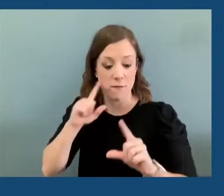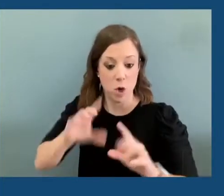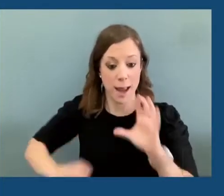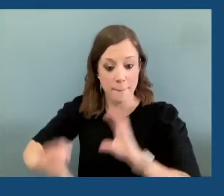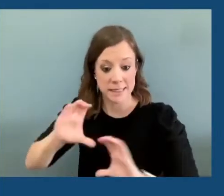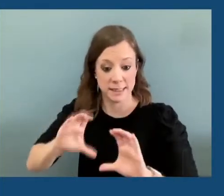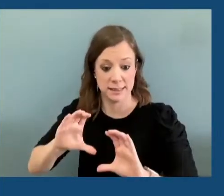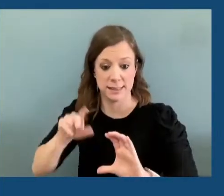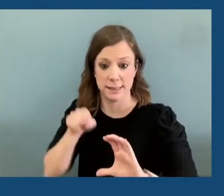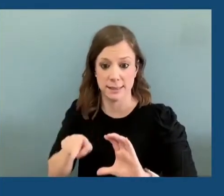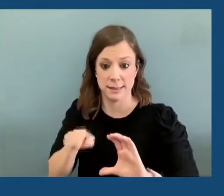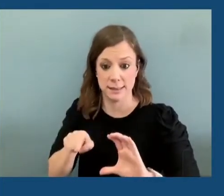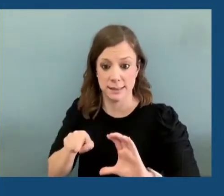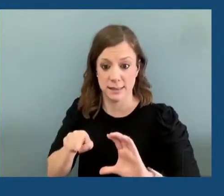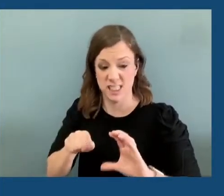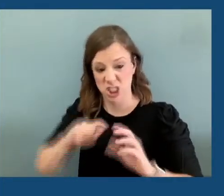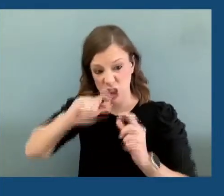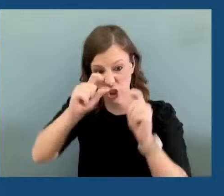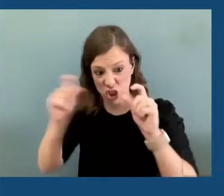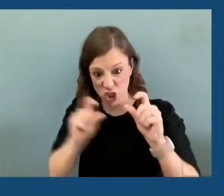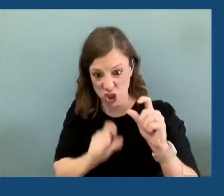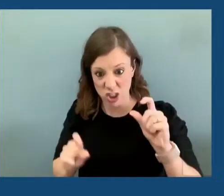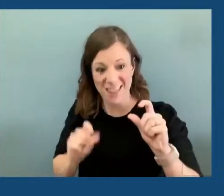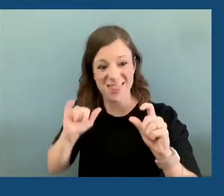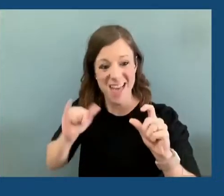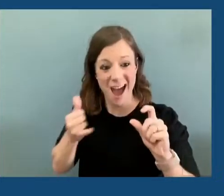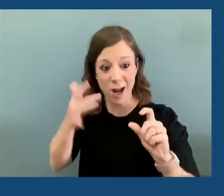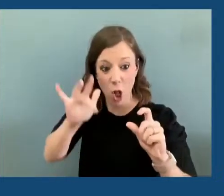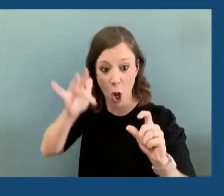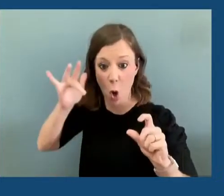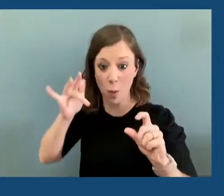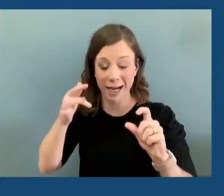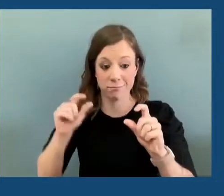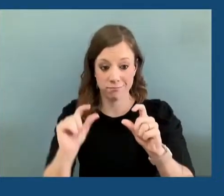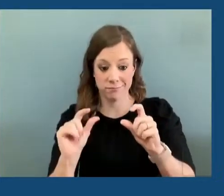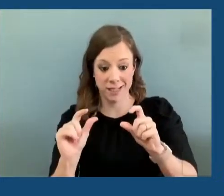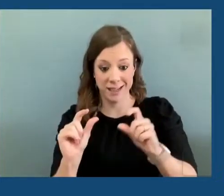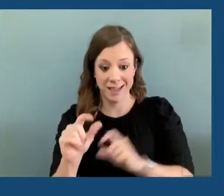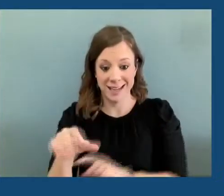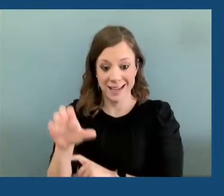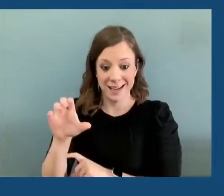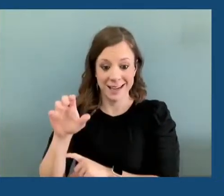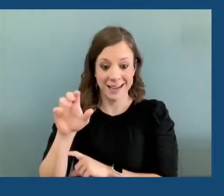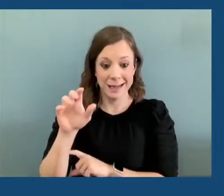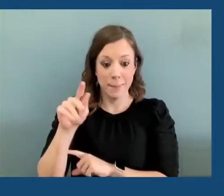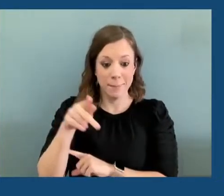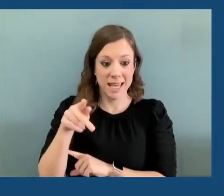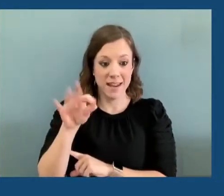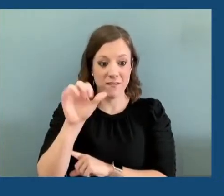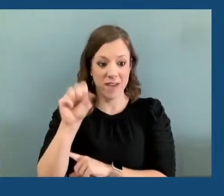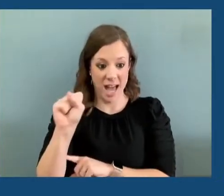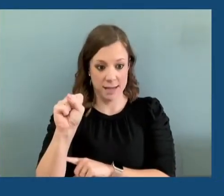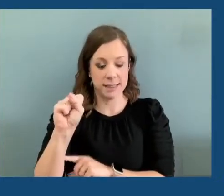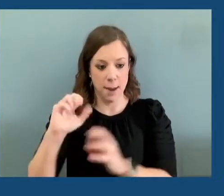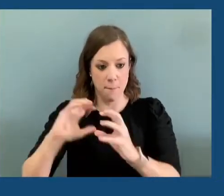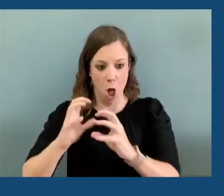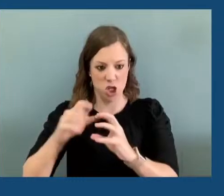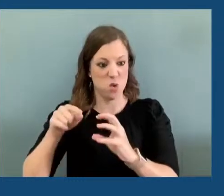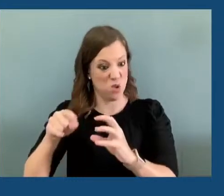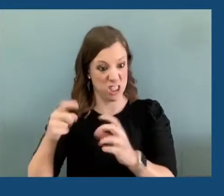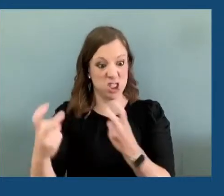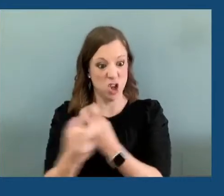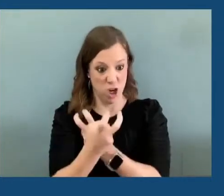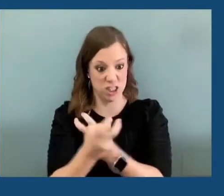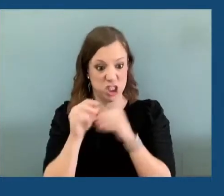these sieves. This glowing molecule there, that is a PFAS molecule, which we all know is toxic to our health. Right now, you can see that